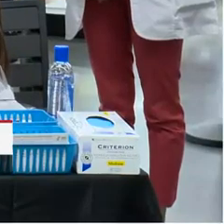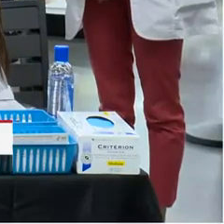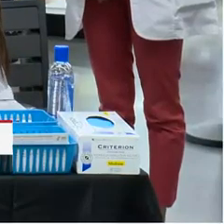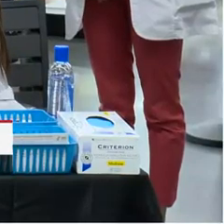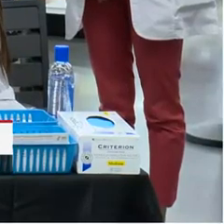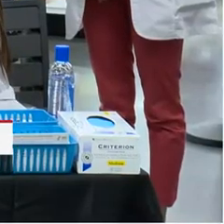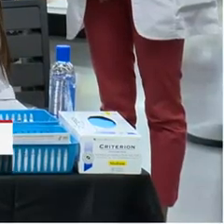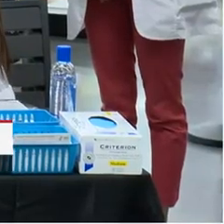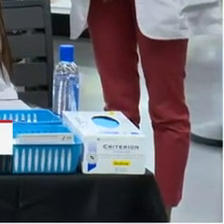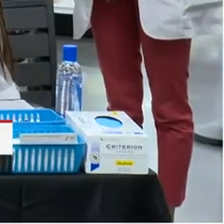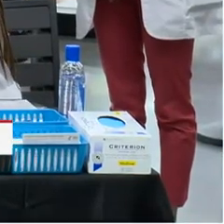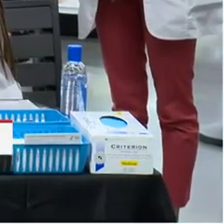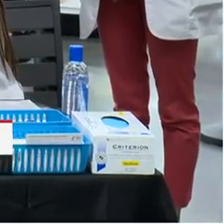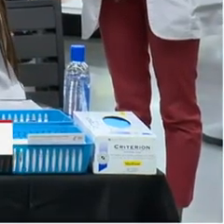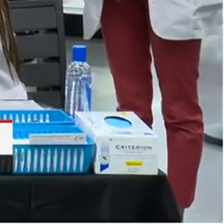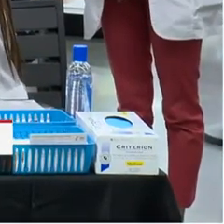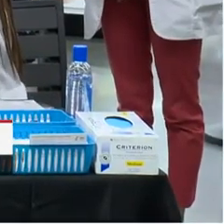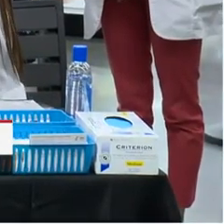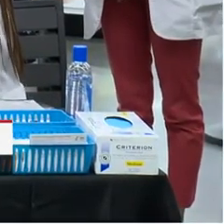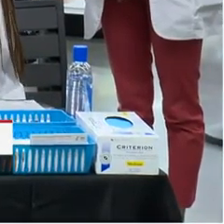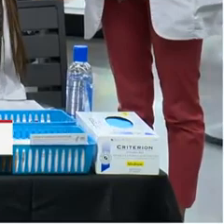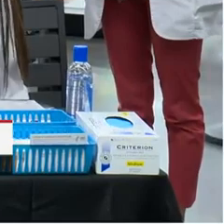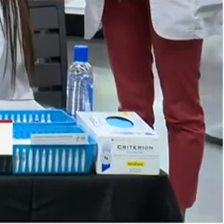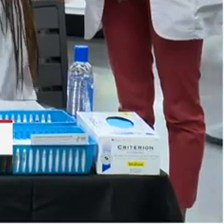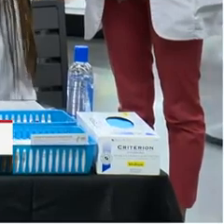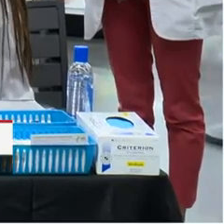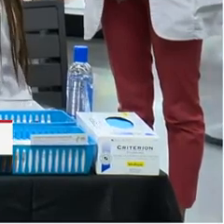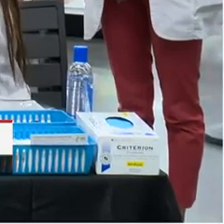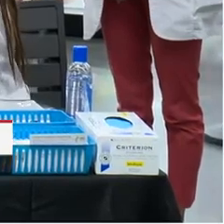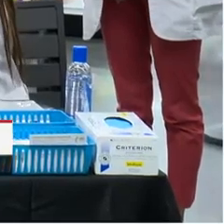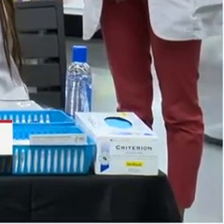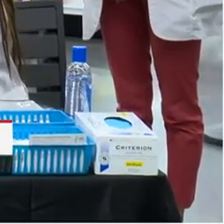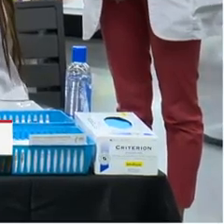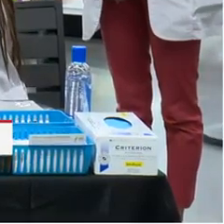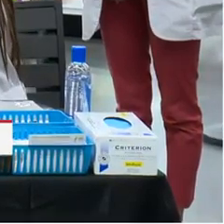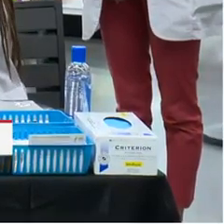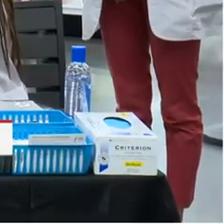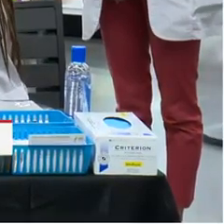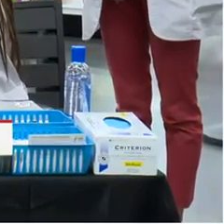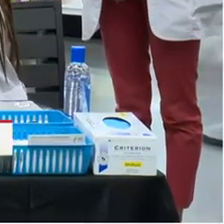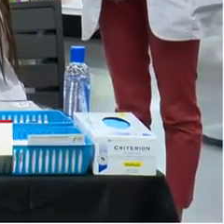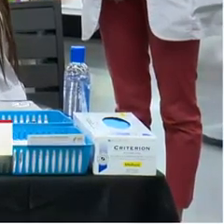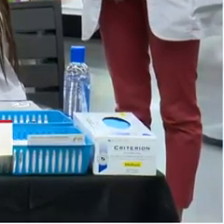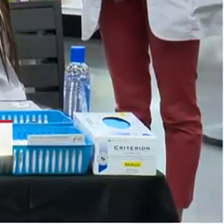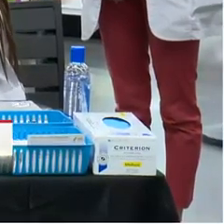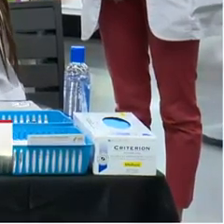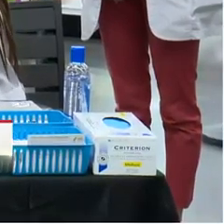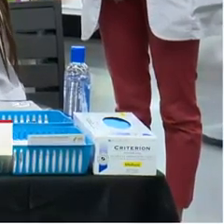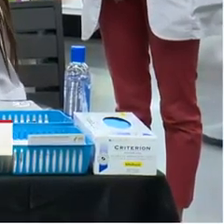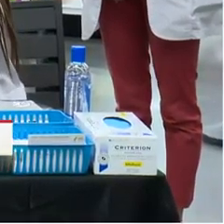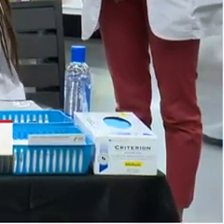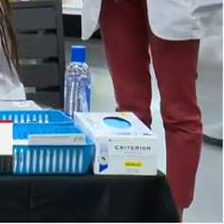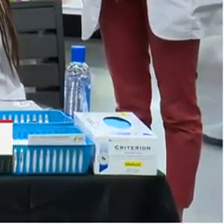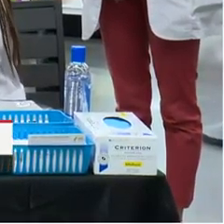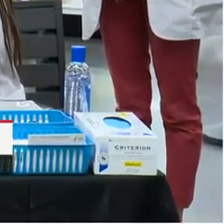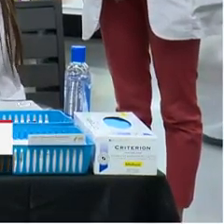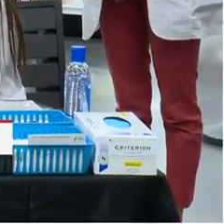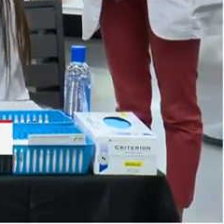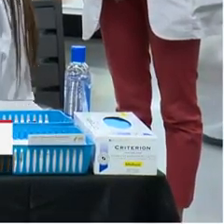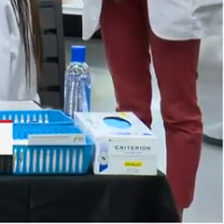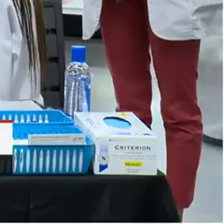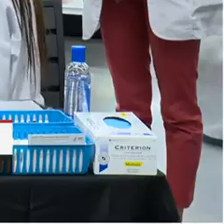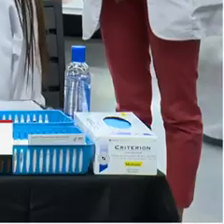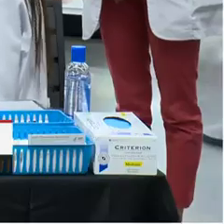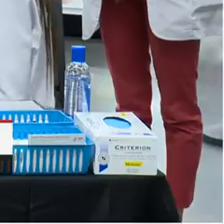So muscle pain, joint pain, fever, nausea, tiredness, and fatigue. Okay, if I pull that up for you. I